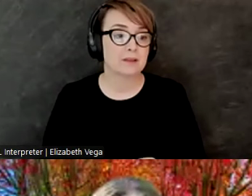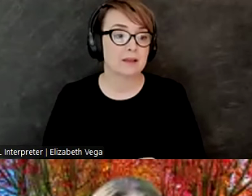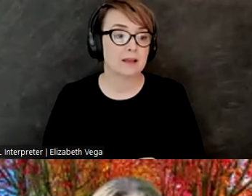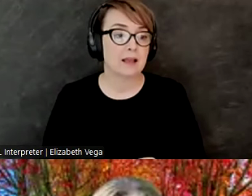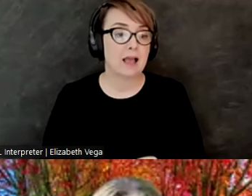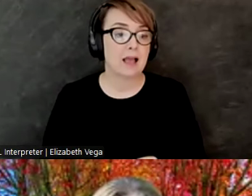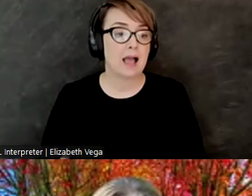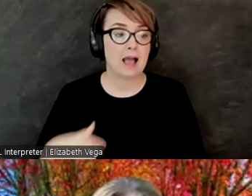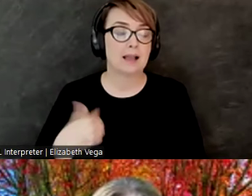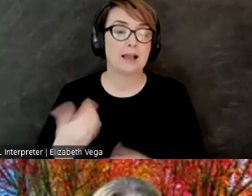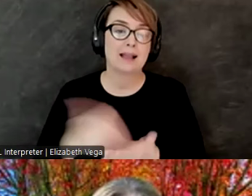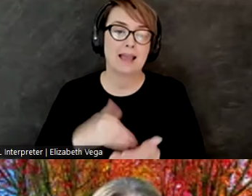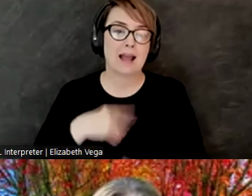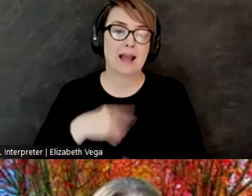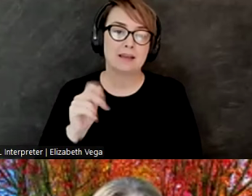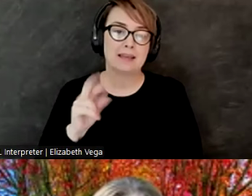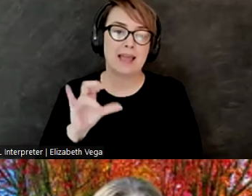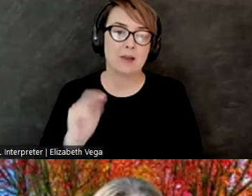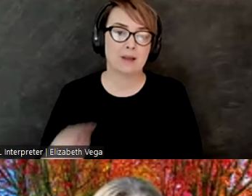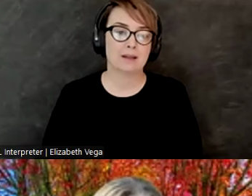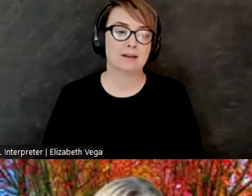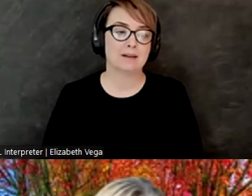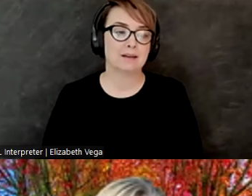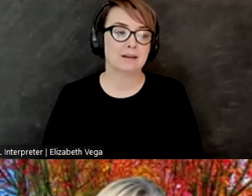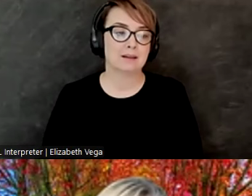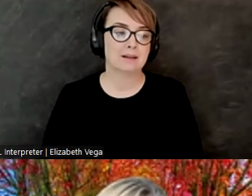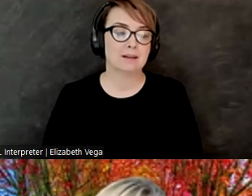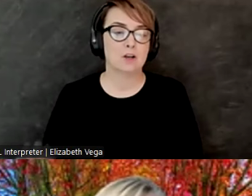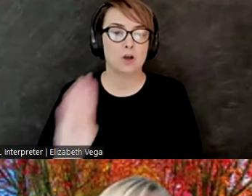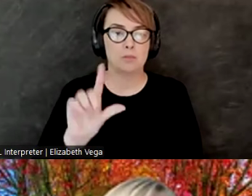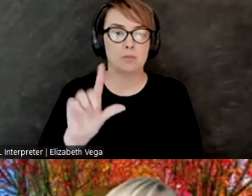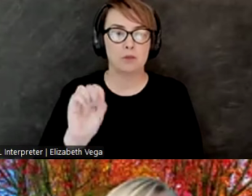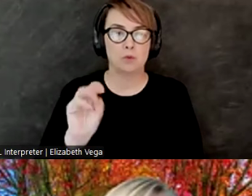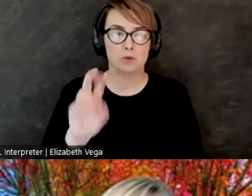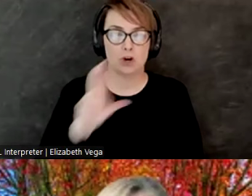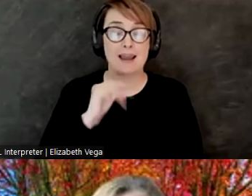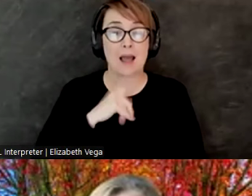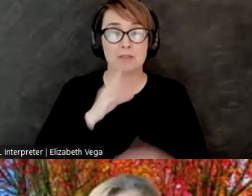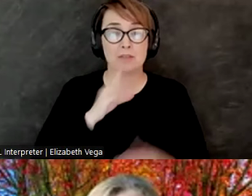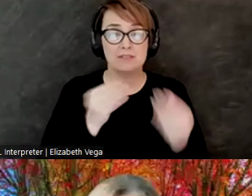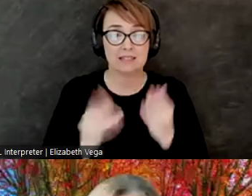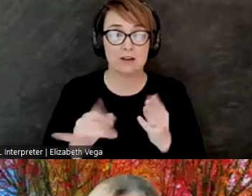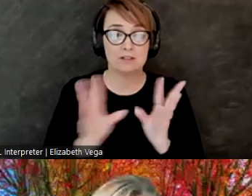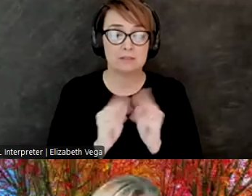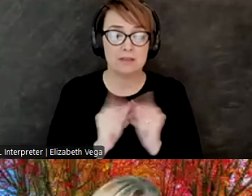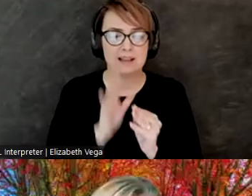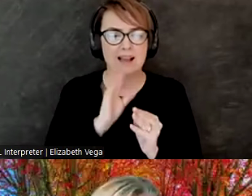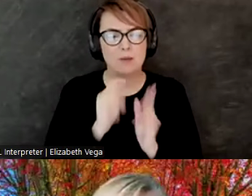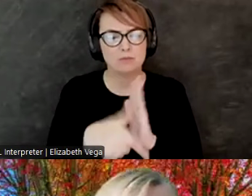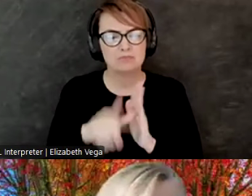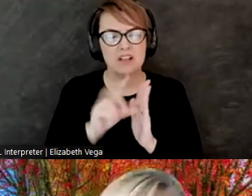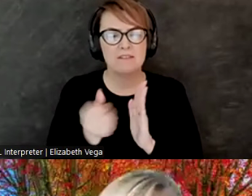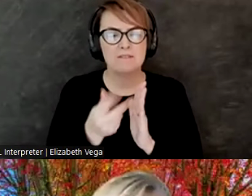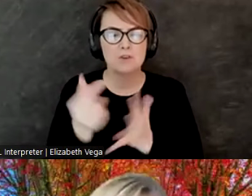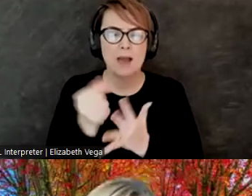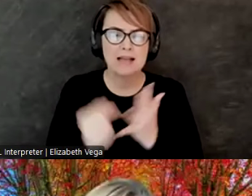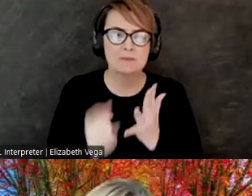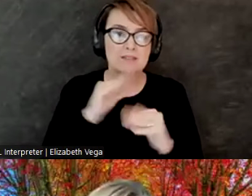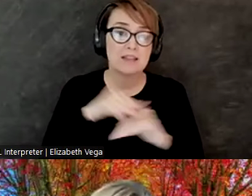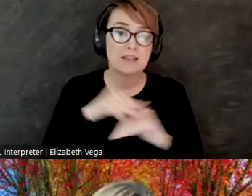meeting. I'm going to go over a few aspects of this advisory committee's charge and